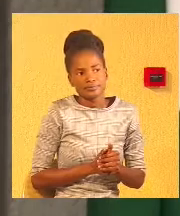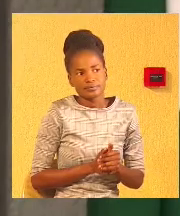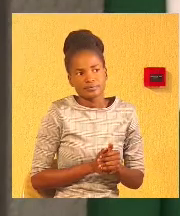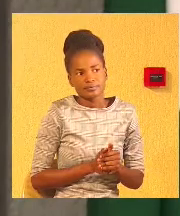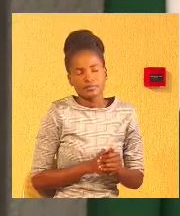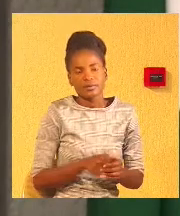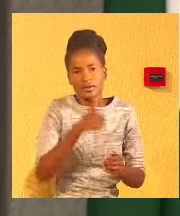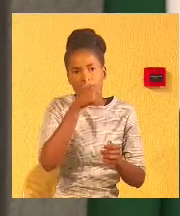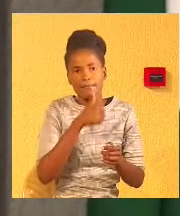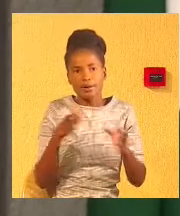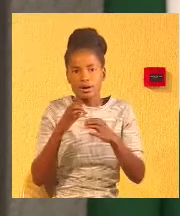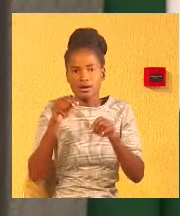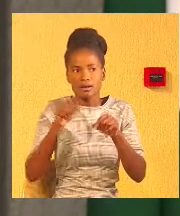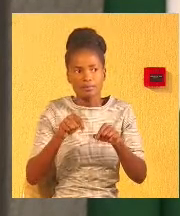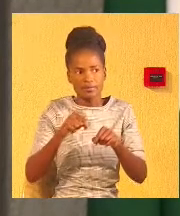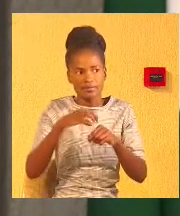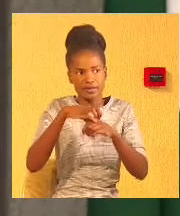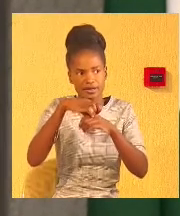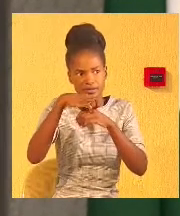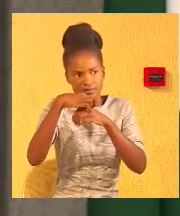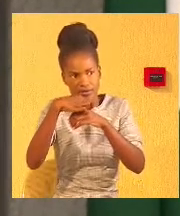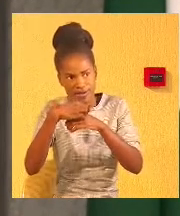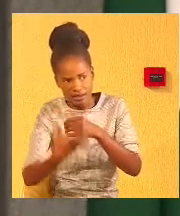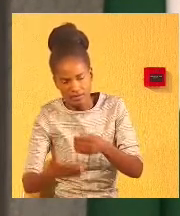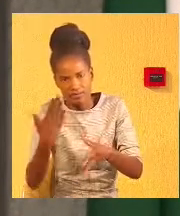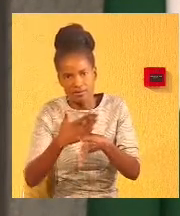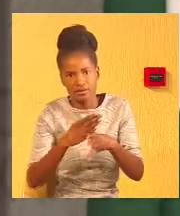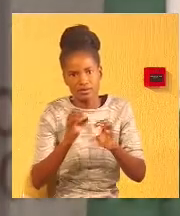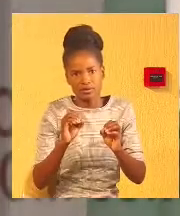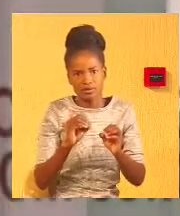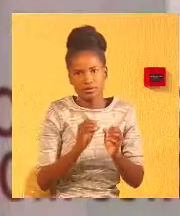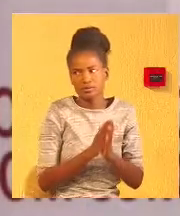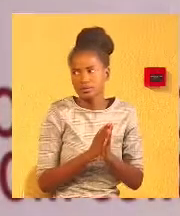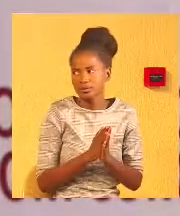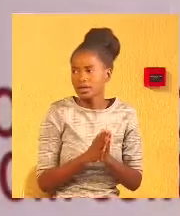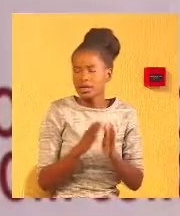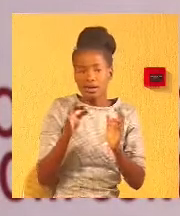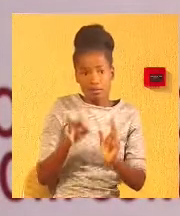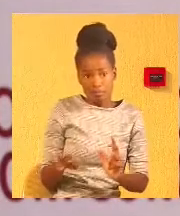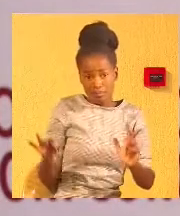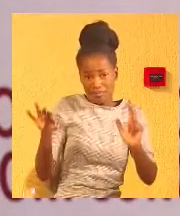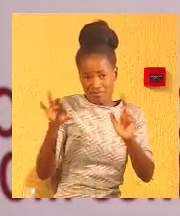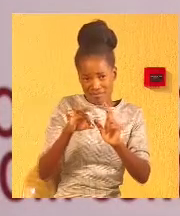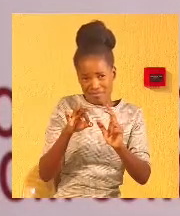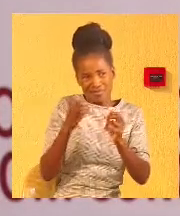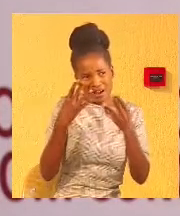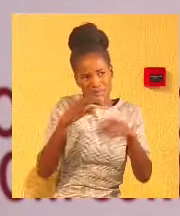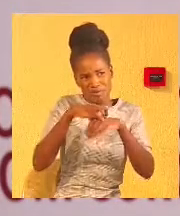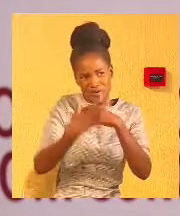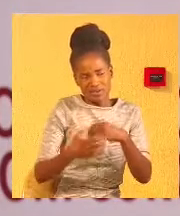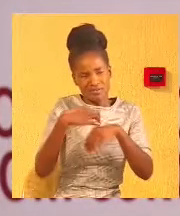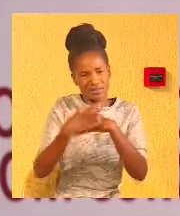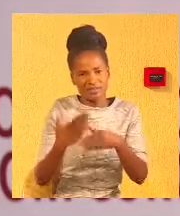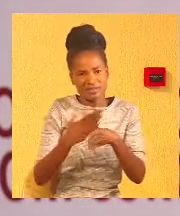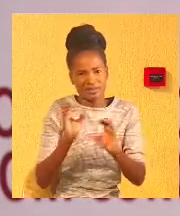employment opportunities according to our information. Thank you very much. That's actually very good to hear. I now move over to Mr. Nekongo, but before that,